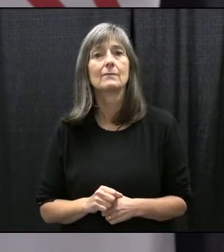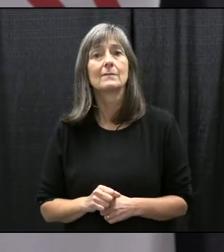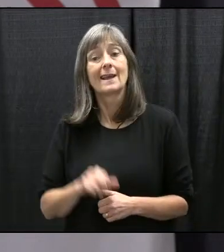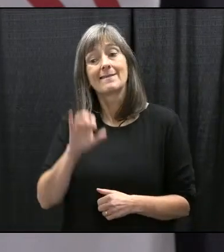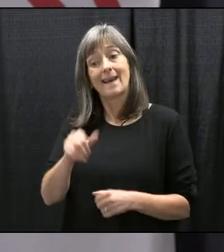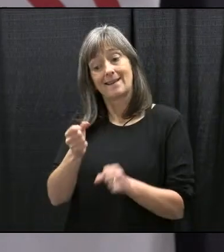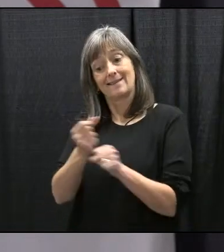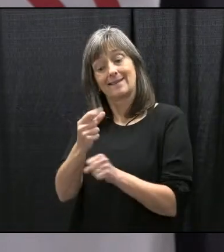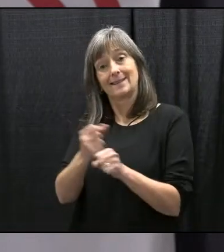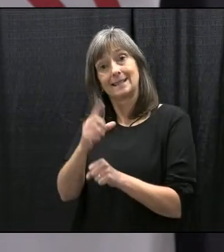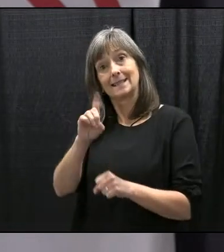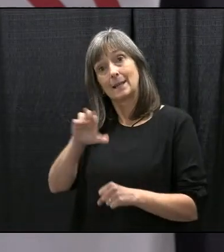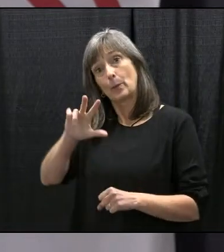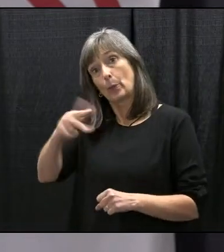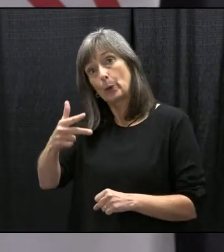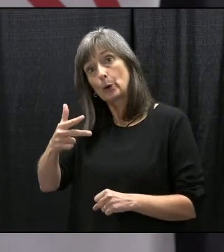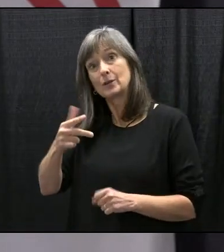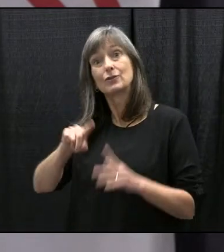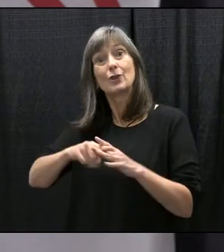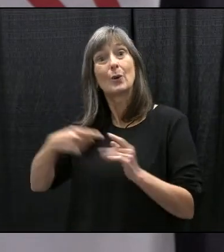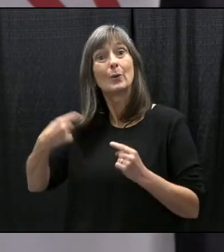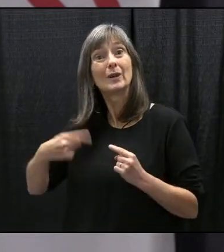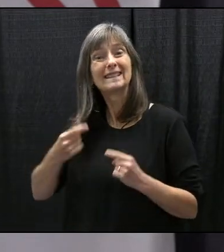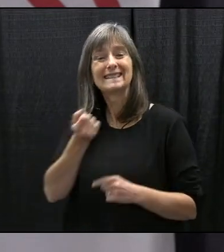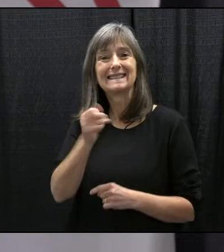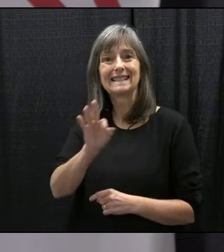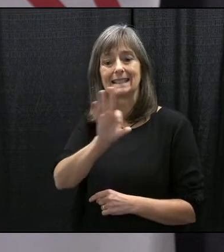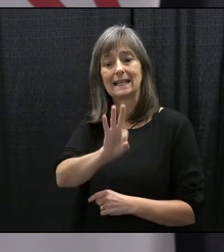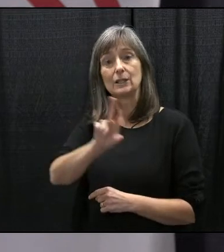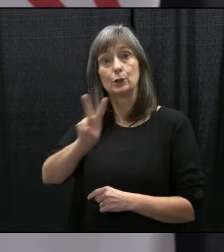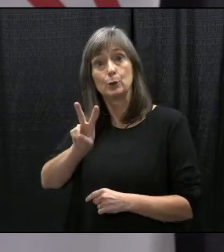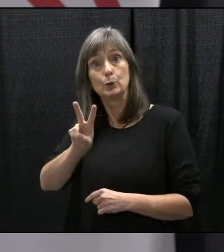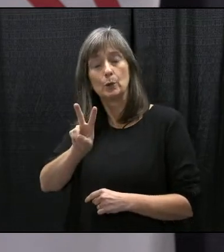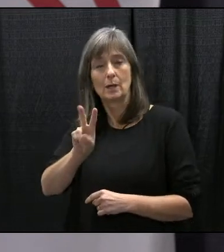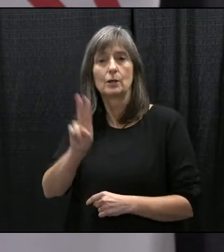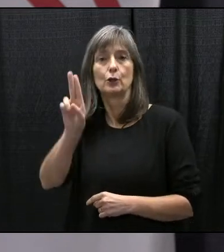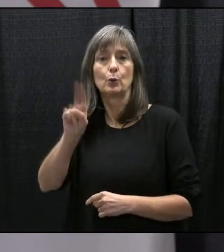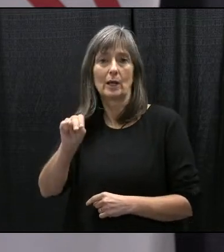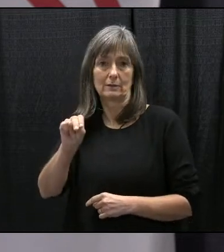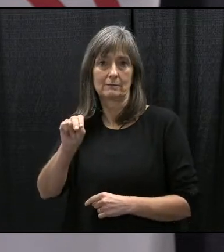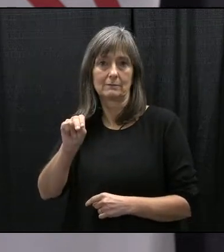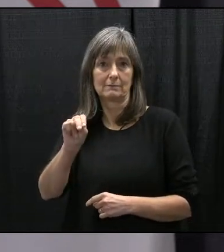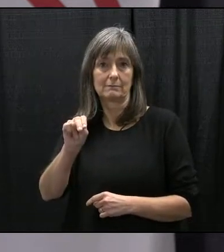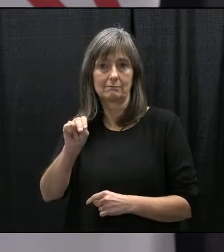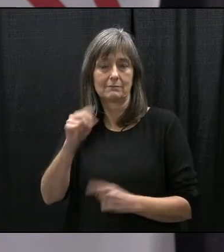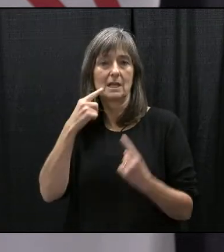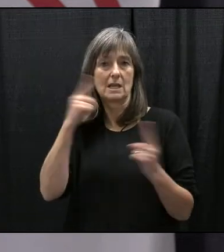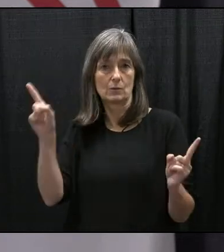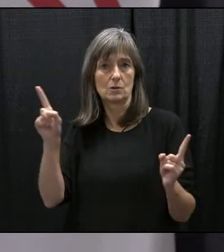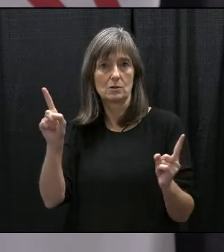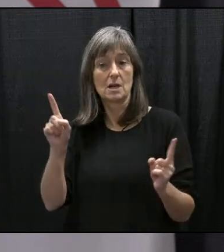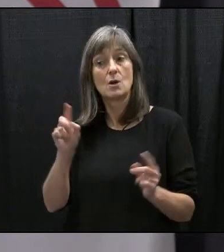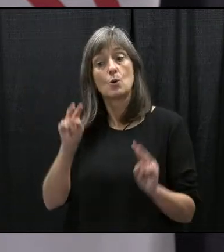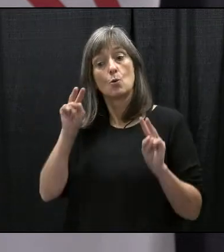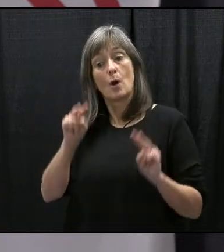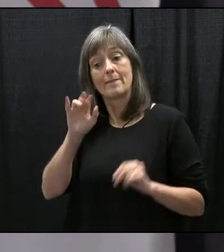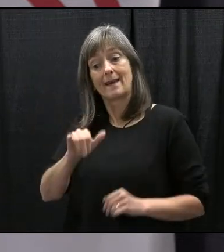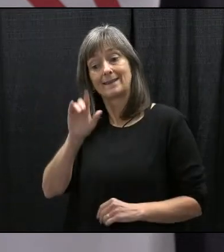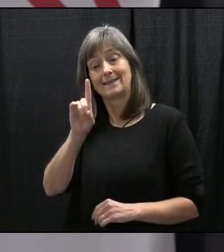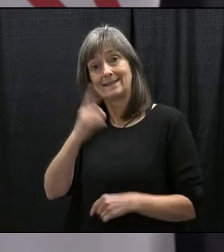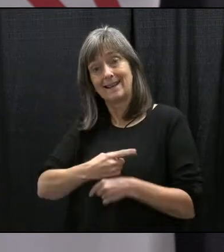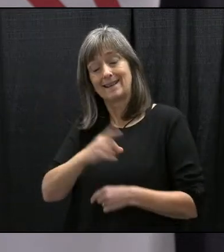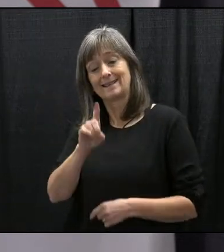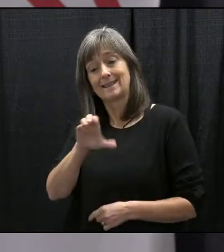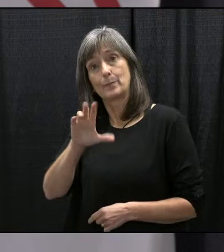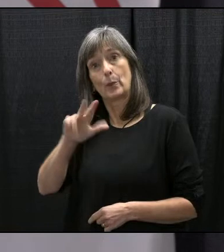annual observance of this day was proclaimed in 1992 by the United Nations. The observance of this day aims to promote an